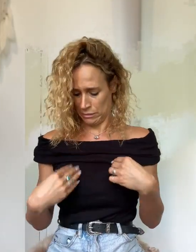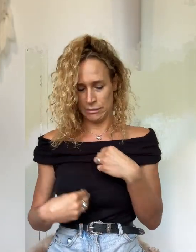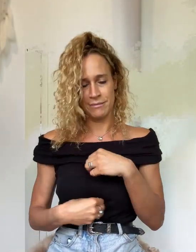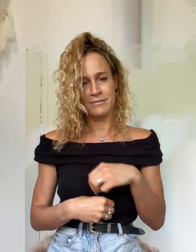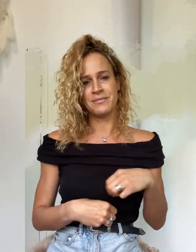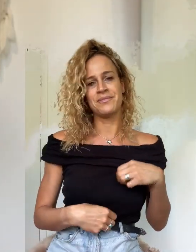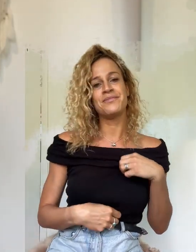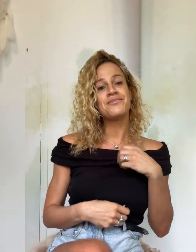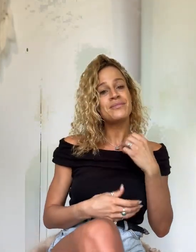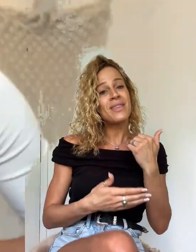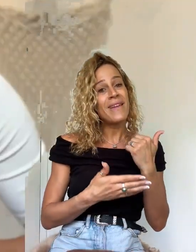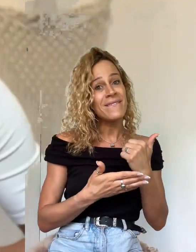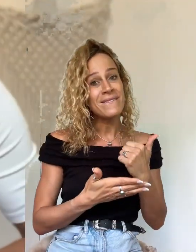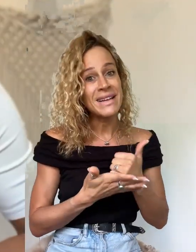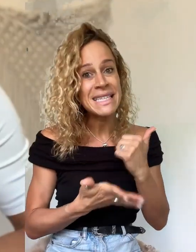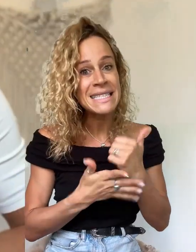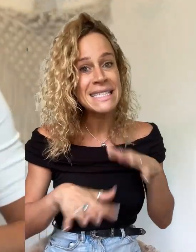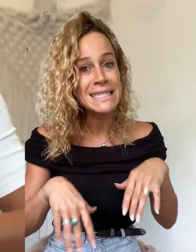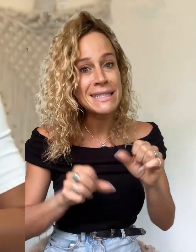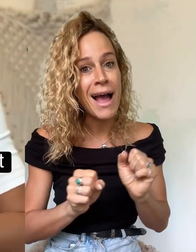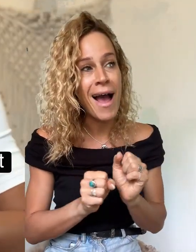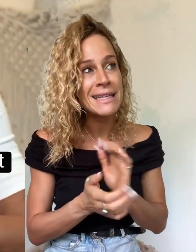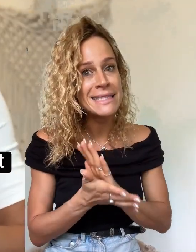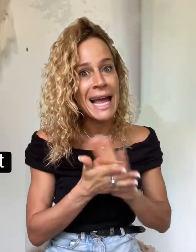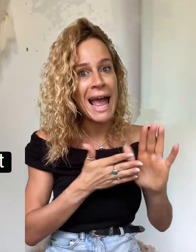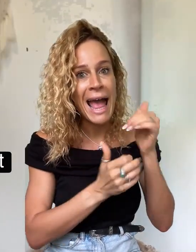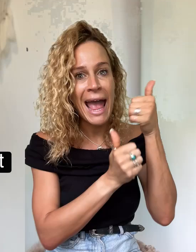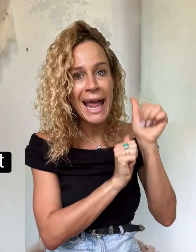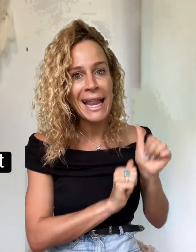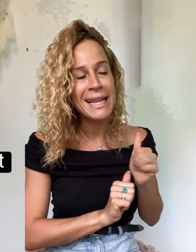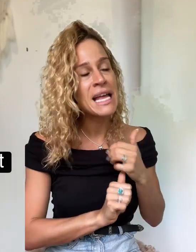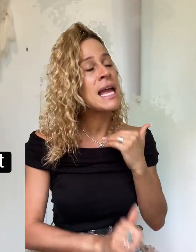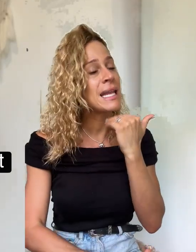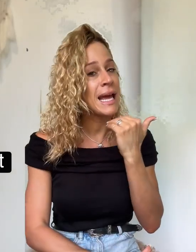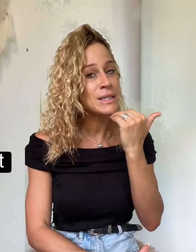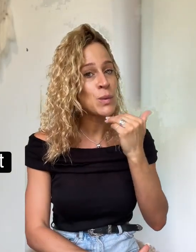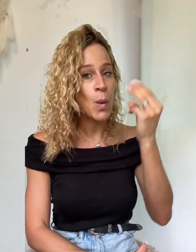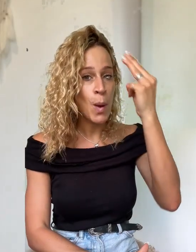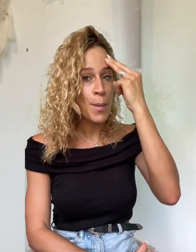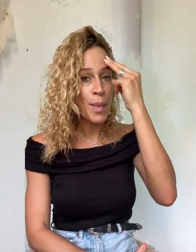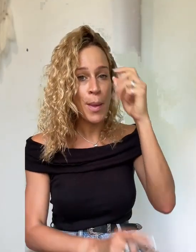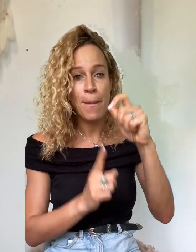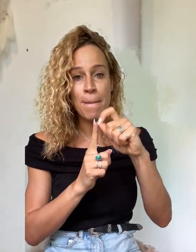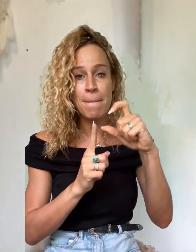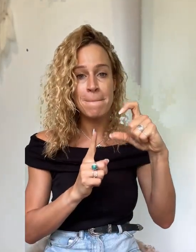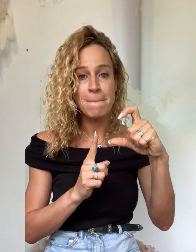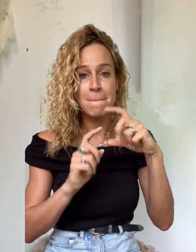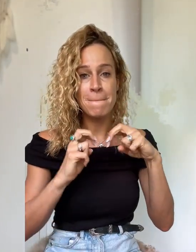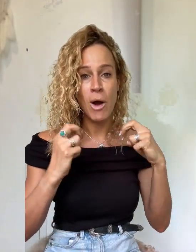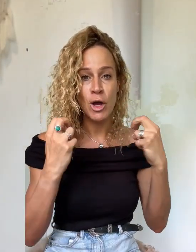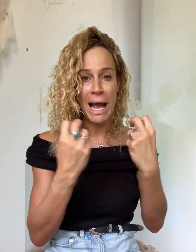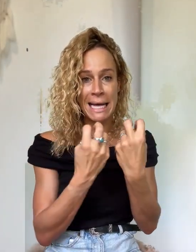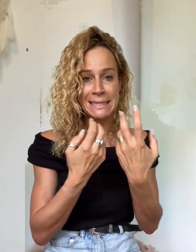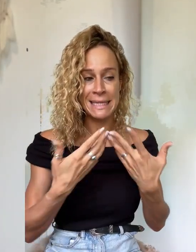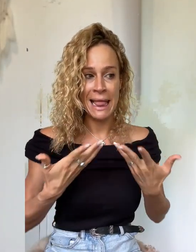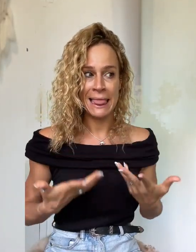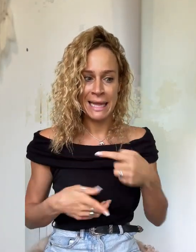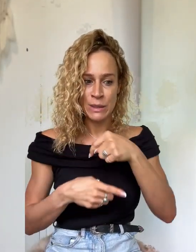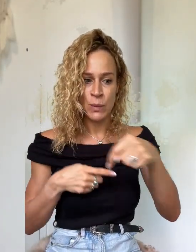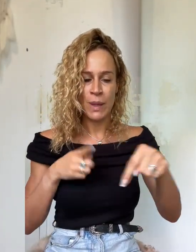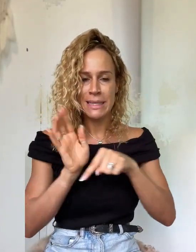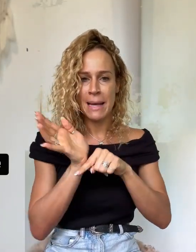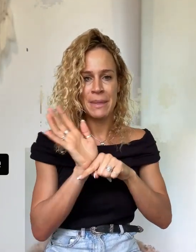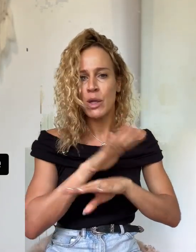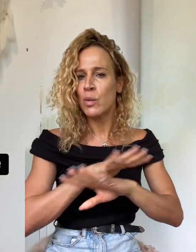This is not good. Okay, great start, Hayley. Inadequate Mother podcast here, guys. Welcome to this week's episode. And I am